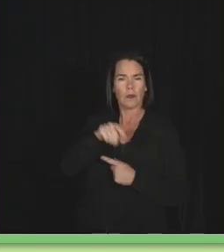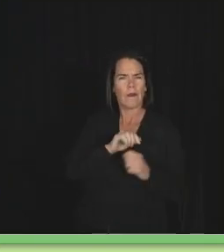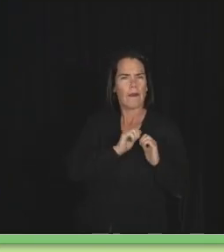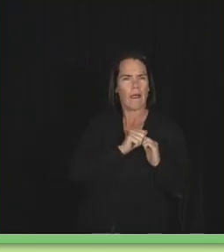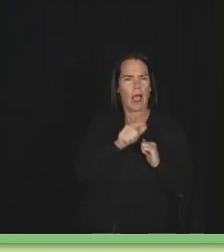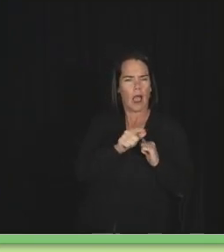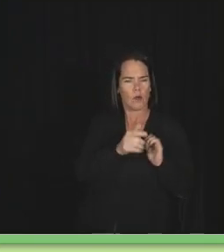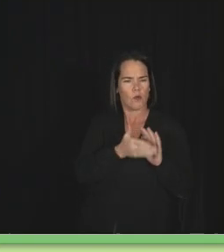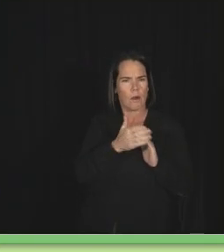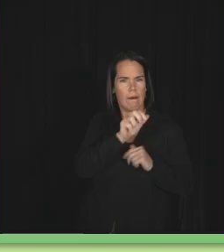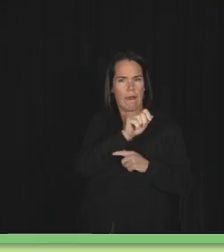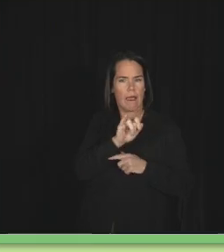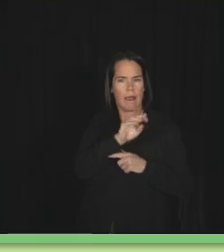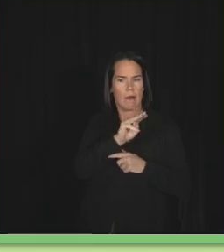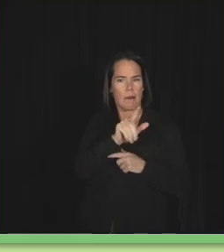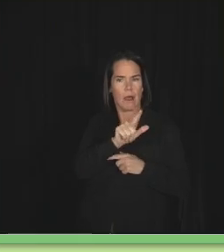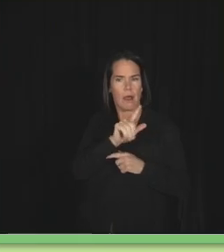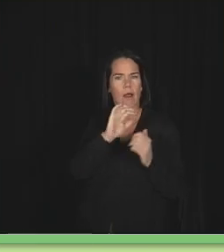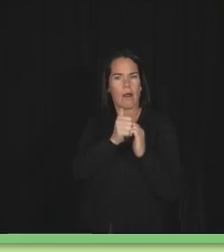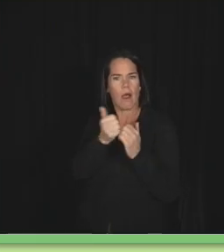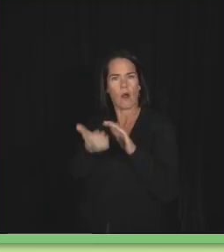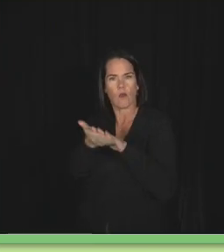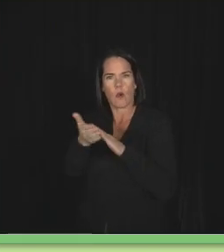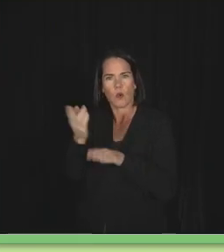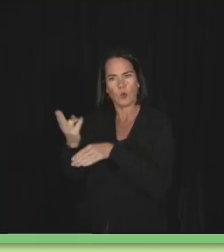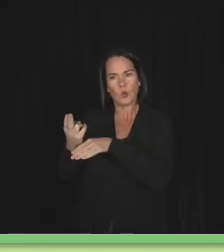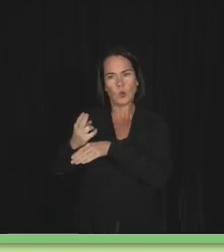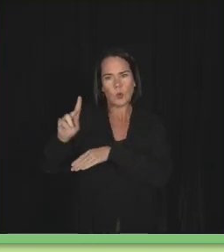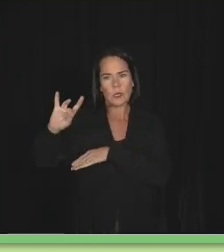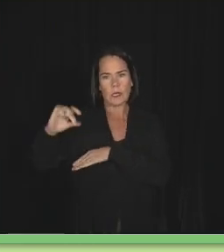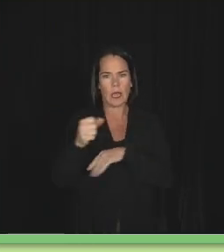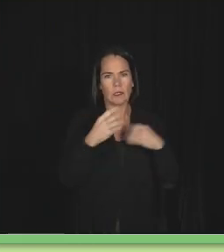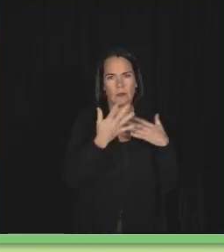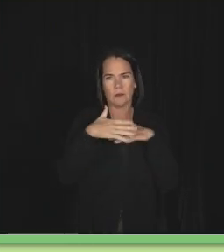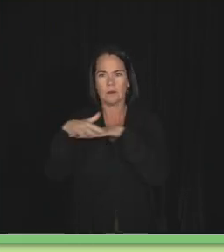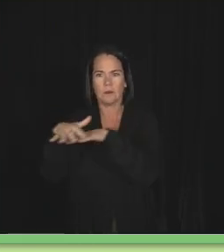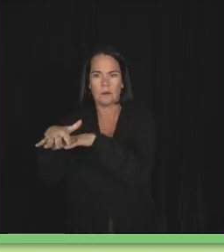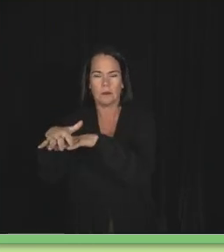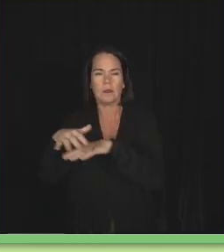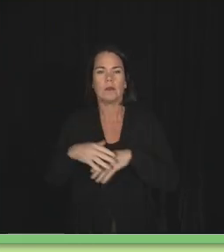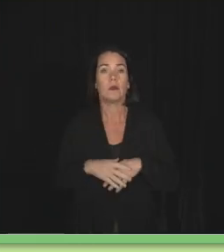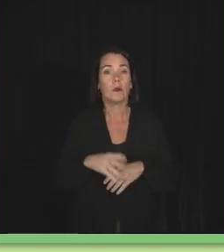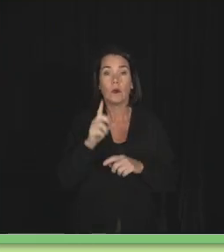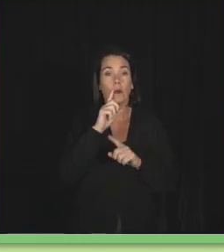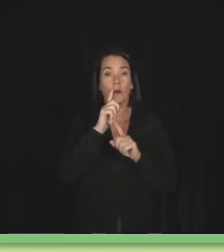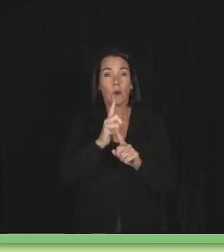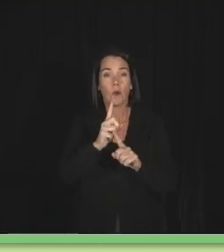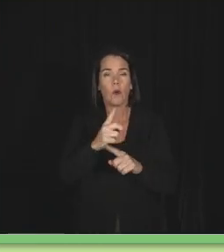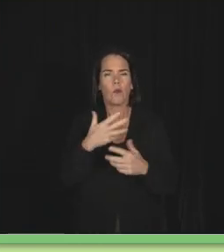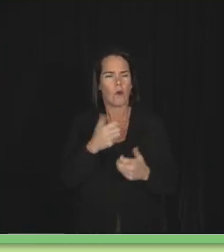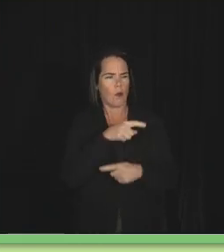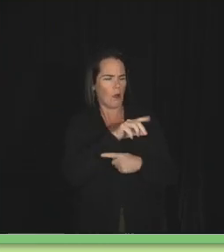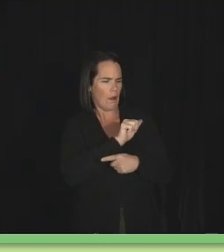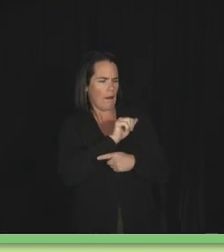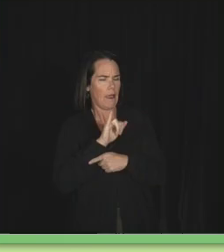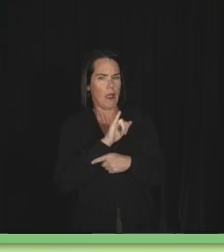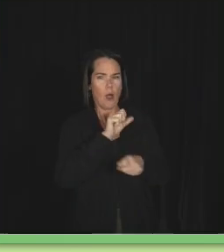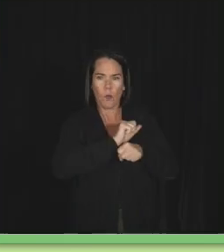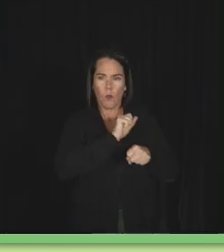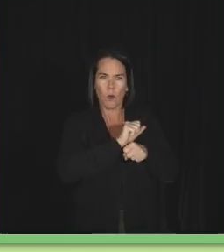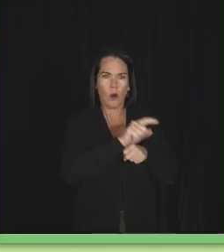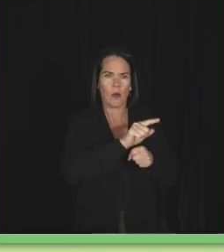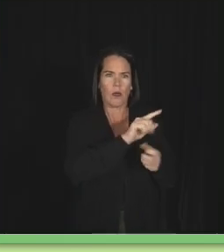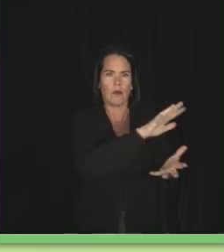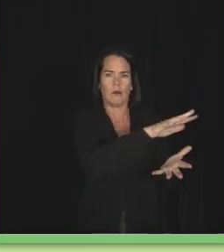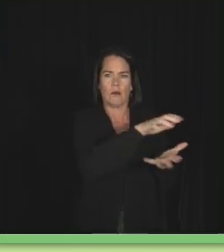on Kubernetes. And the goal is to guarantee that we can make AI workloads portable